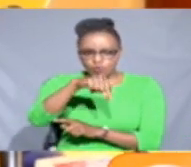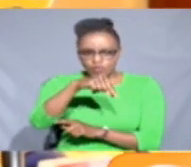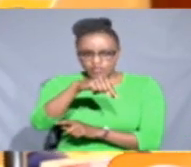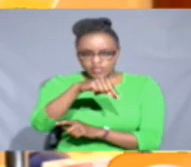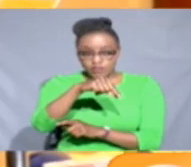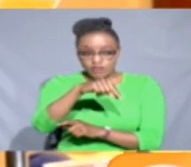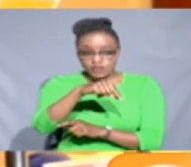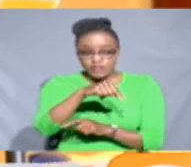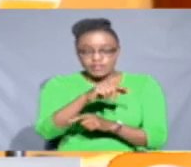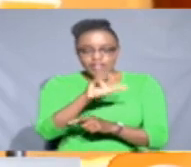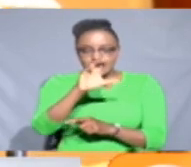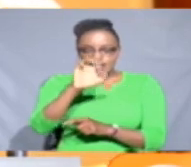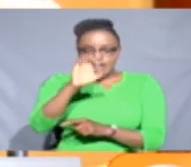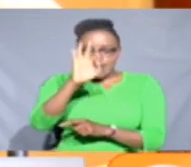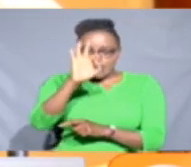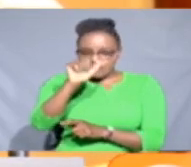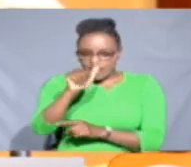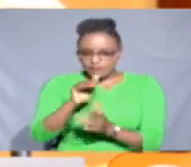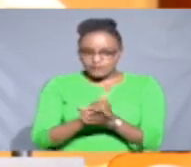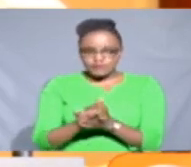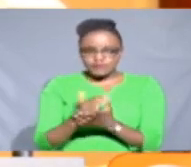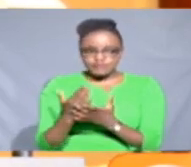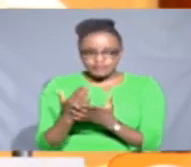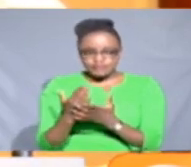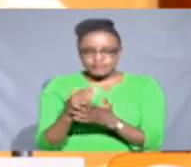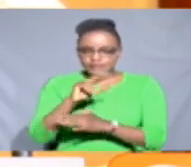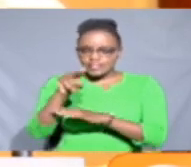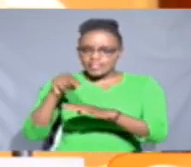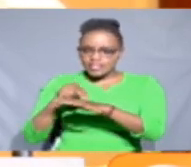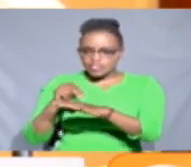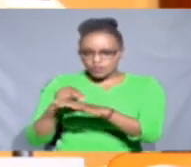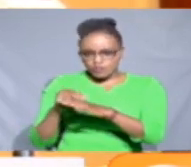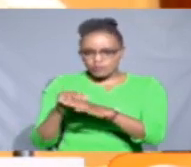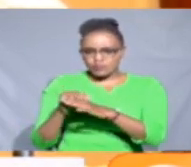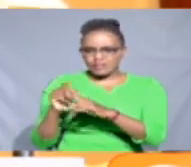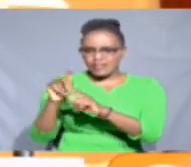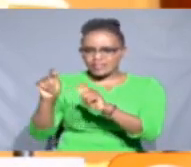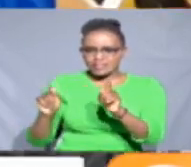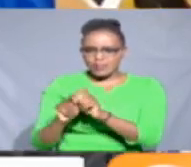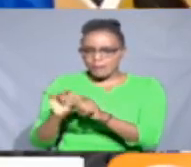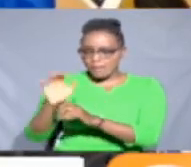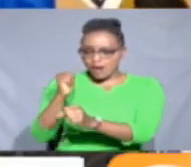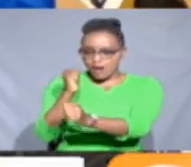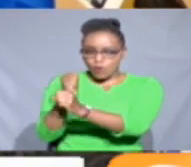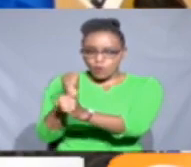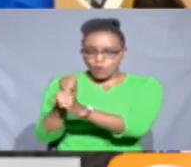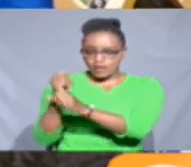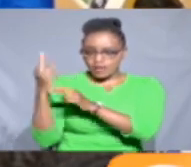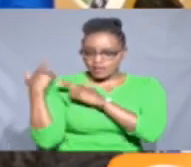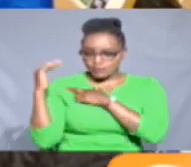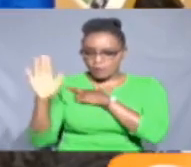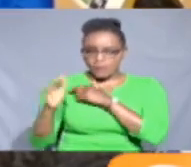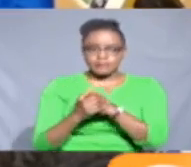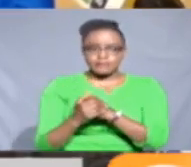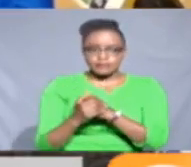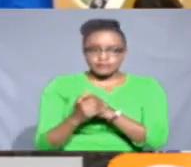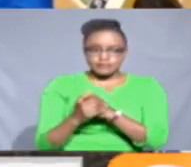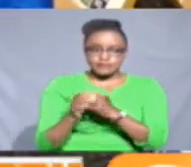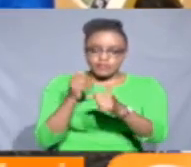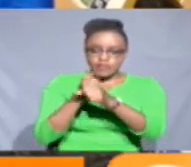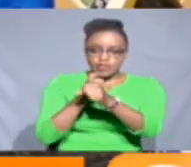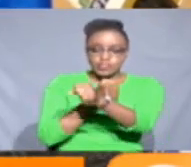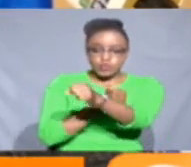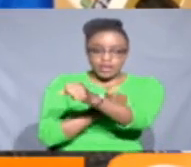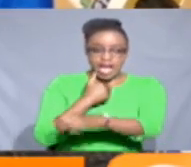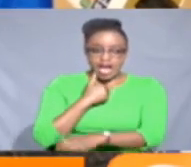qualification, CECAFA, CHAN team, national A team. That's his job. There is a foundation that we